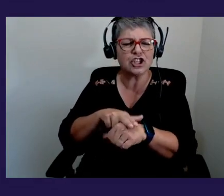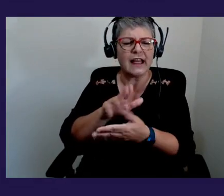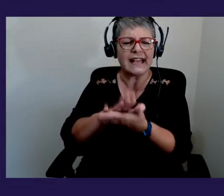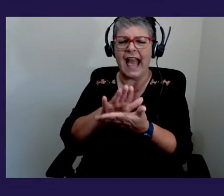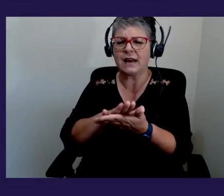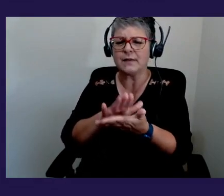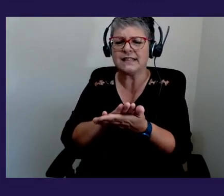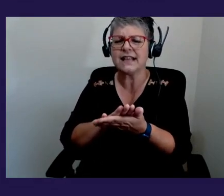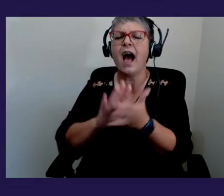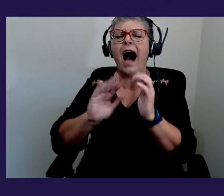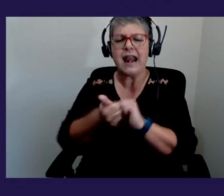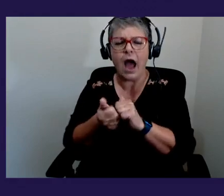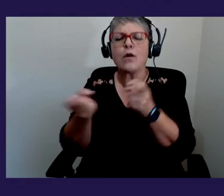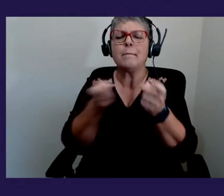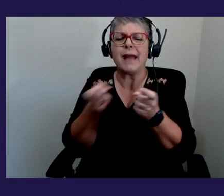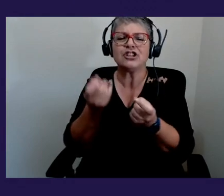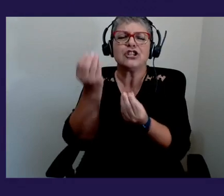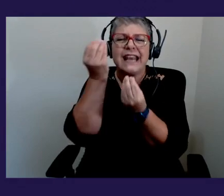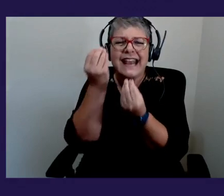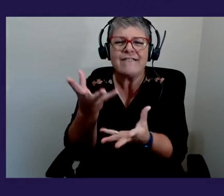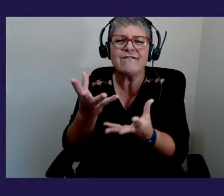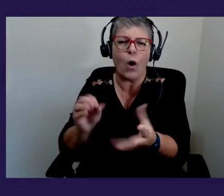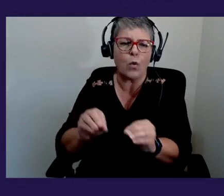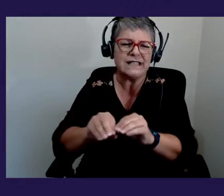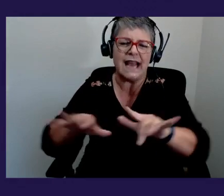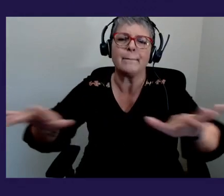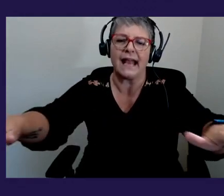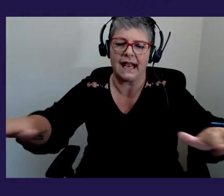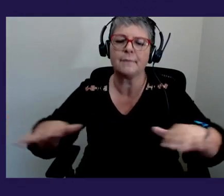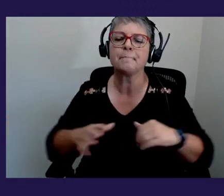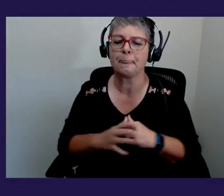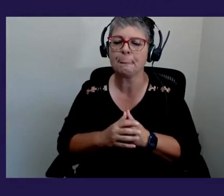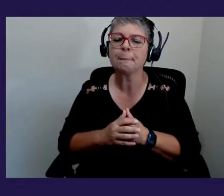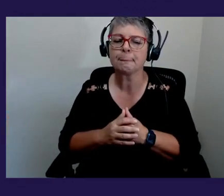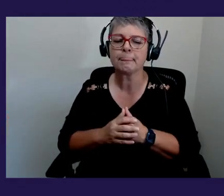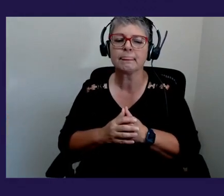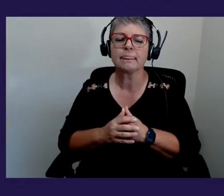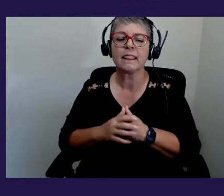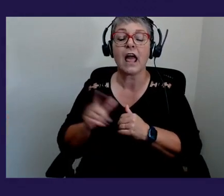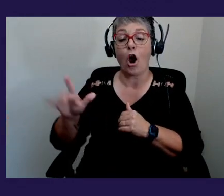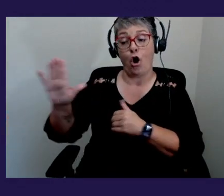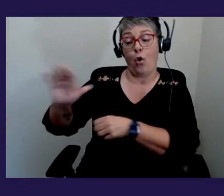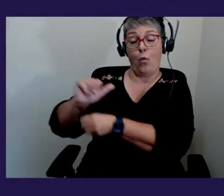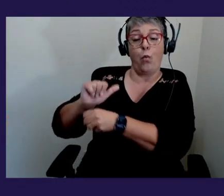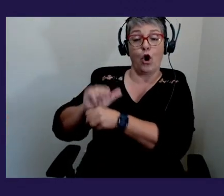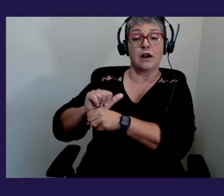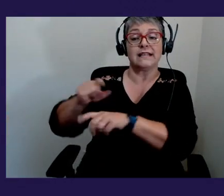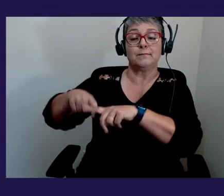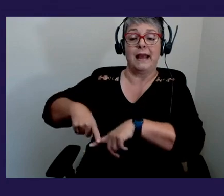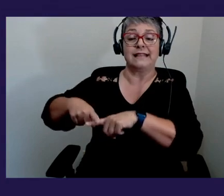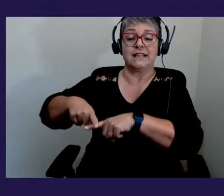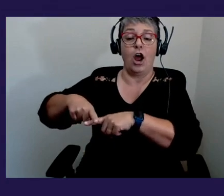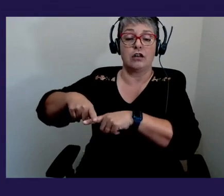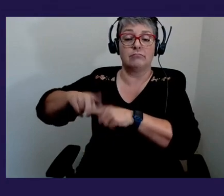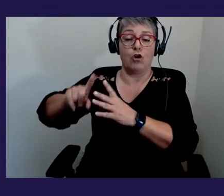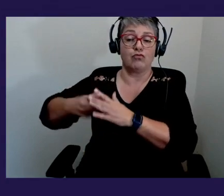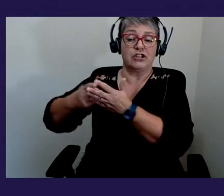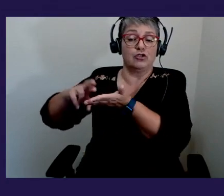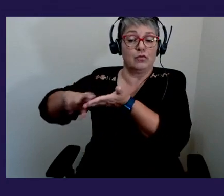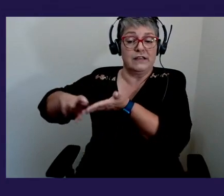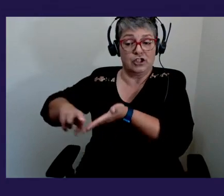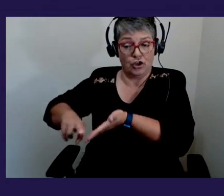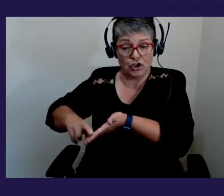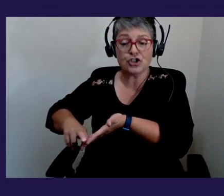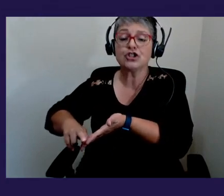infodemics. The work was based on original research supported by the Centers for Disease Control and Prevention.